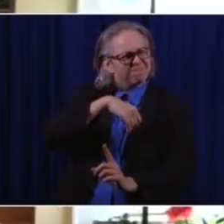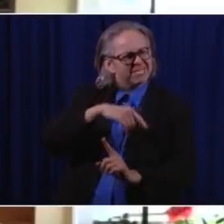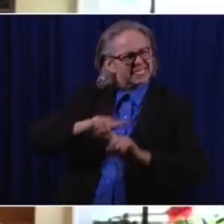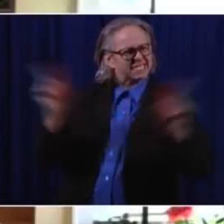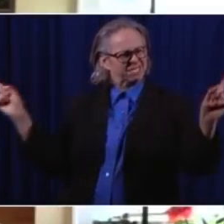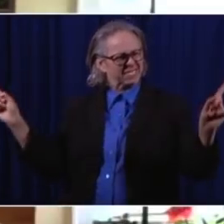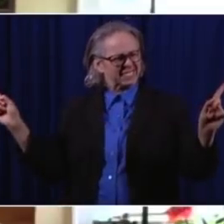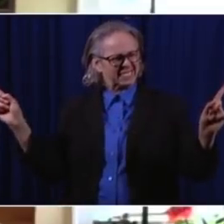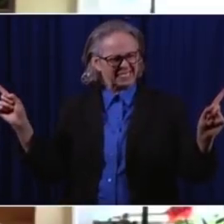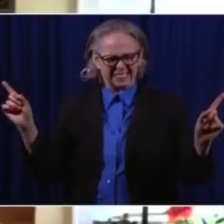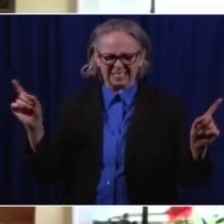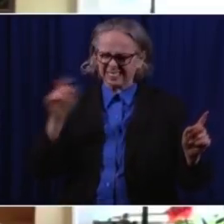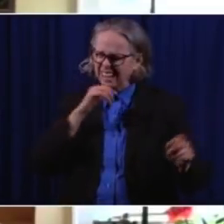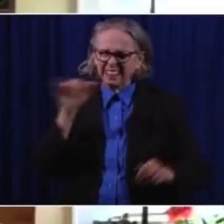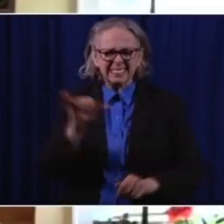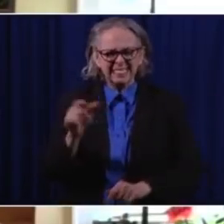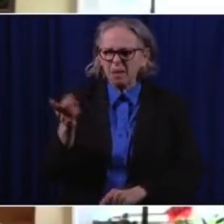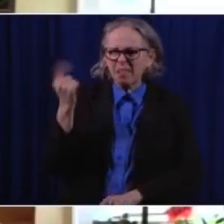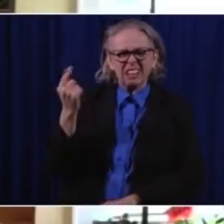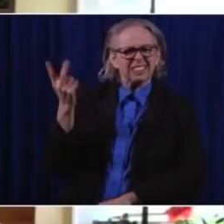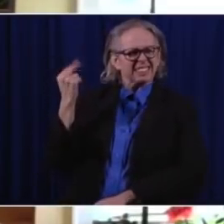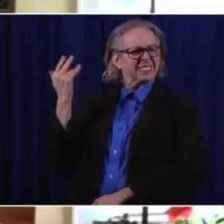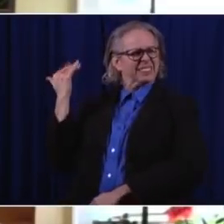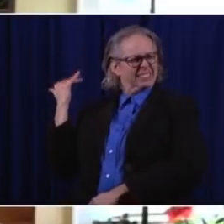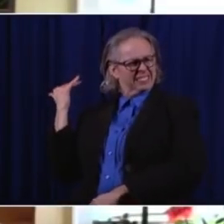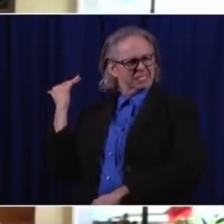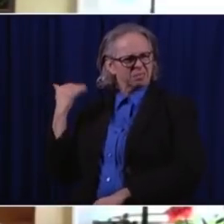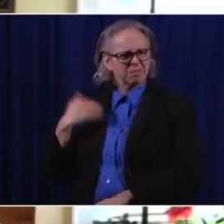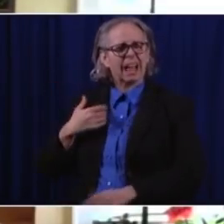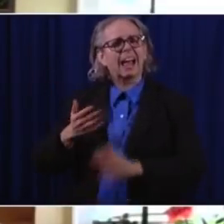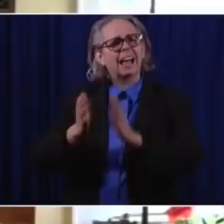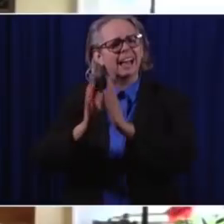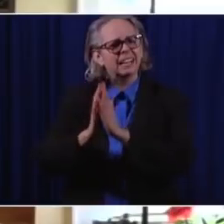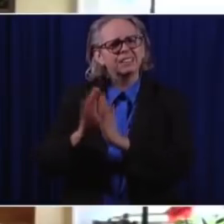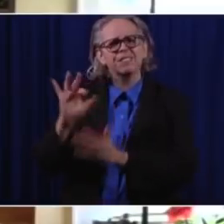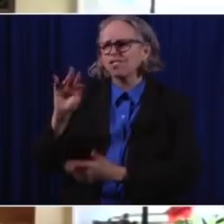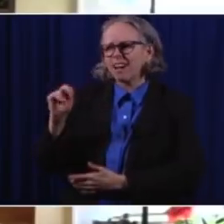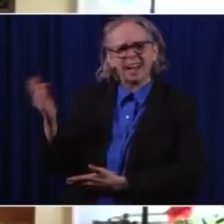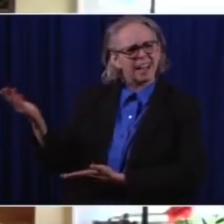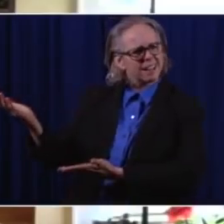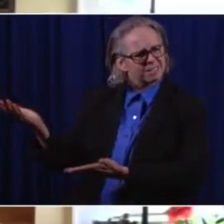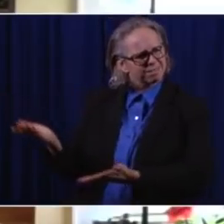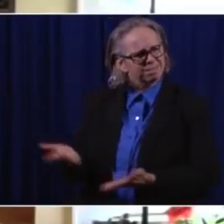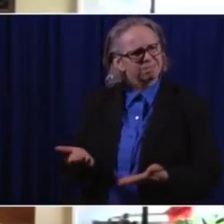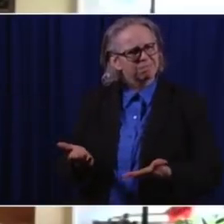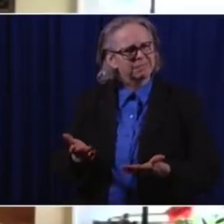all how the DeWine family is going to be celebrating Thanksgiving this year. Fran?